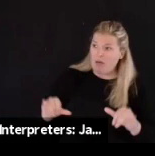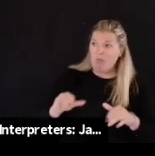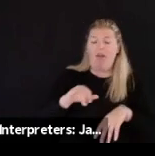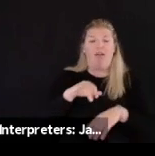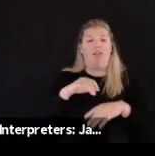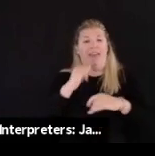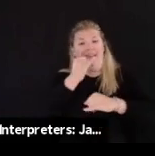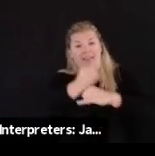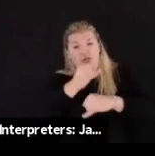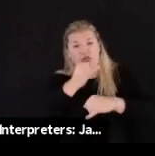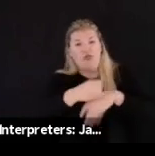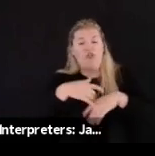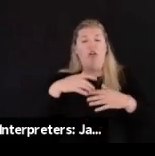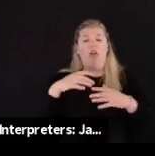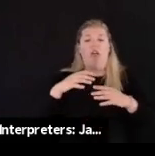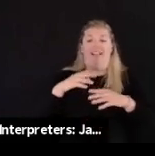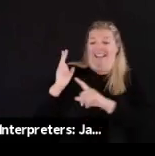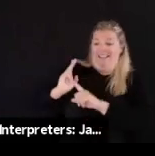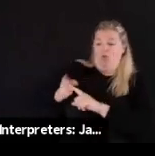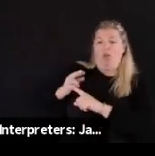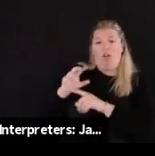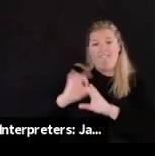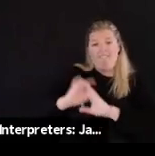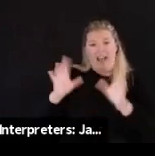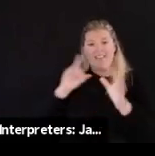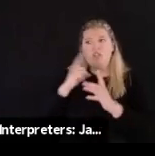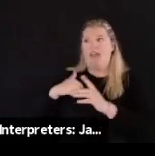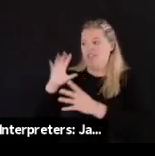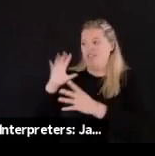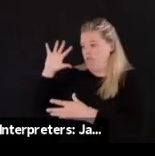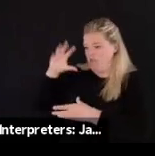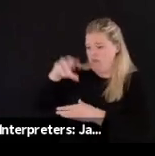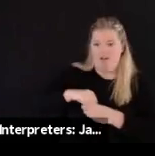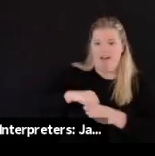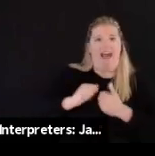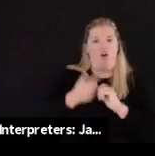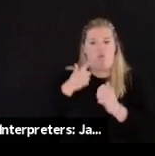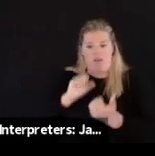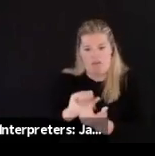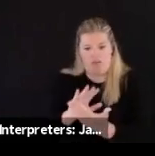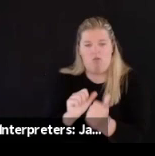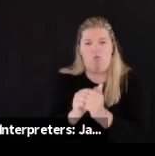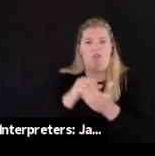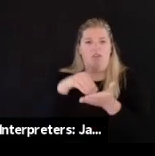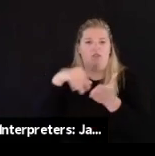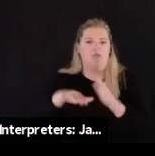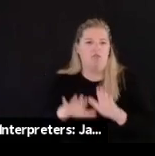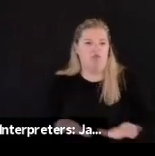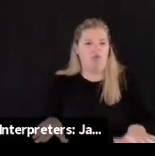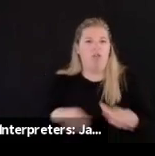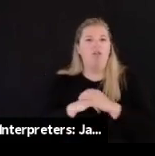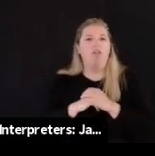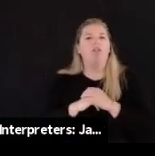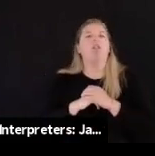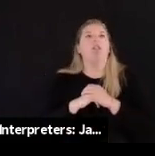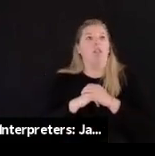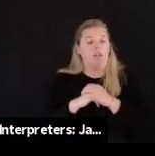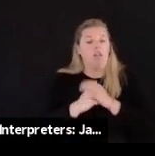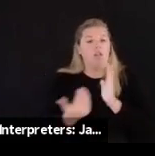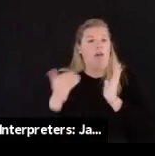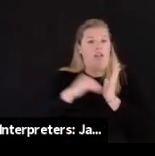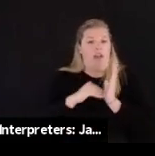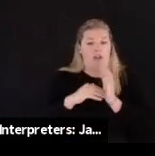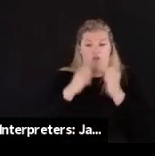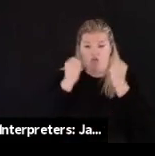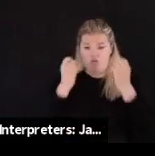violence has to be taken into account the way that we're showing up in spaces for our children. So there again are such incredible comments that are